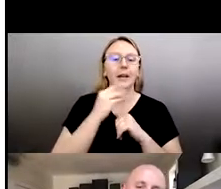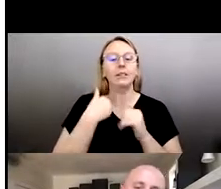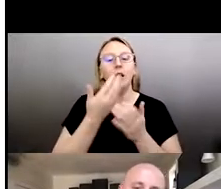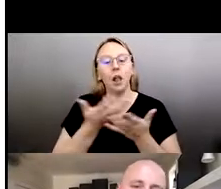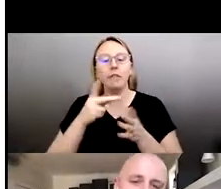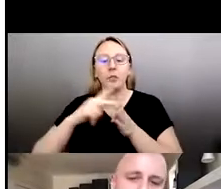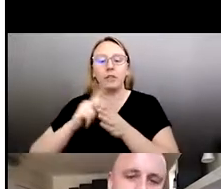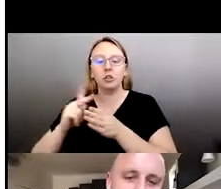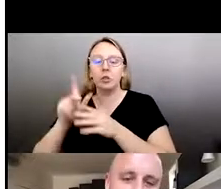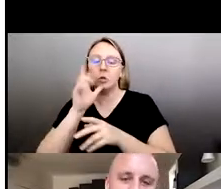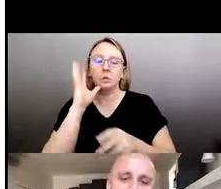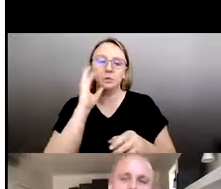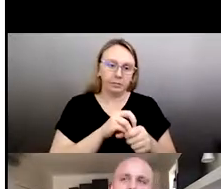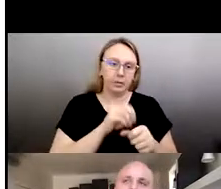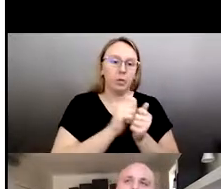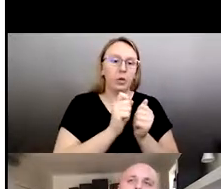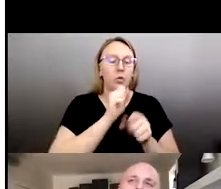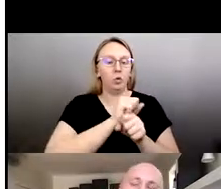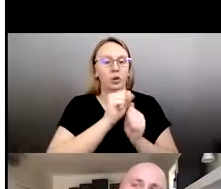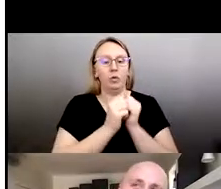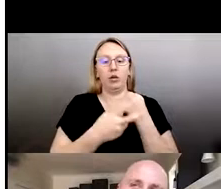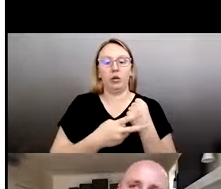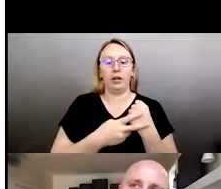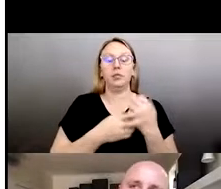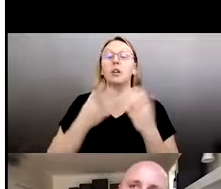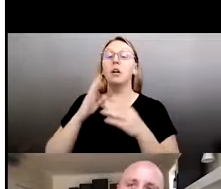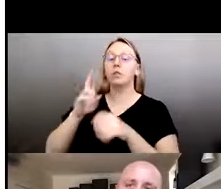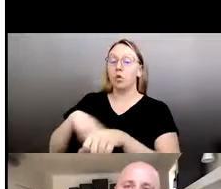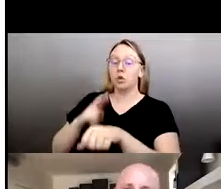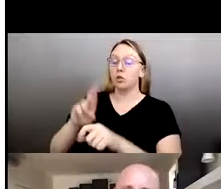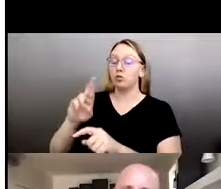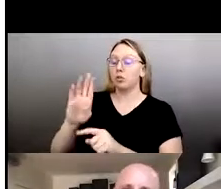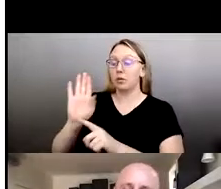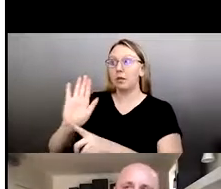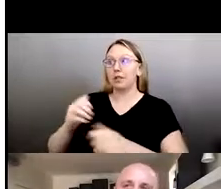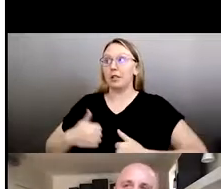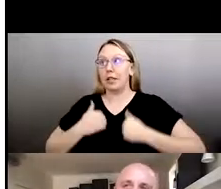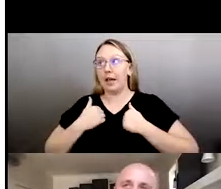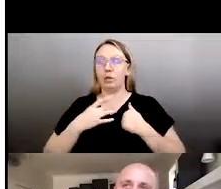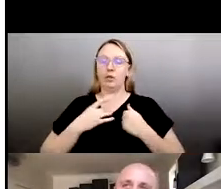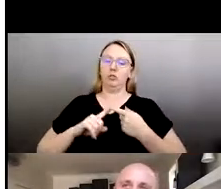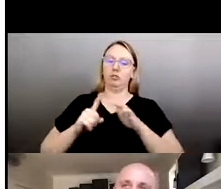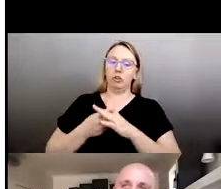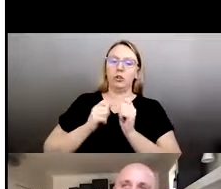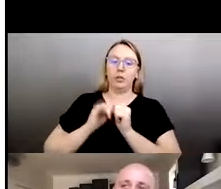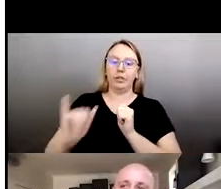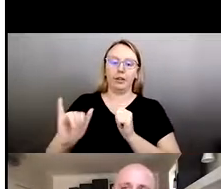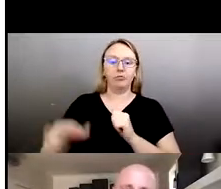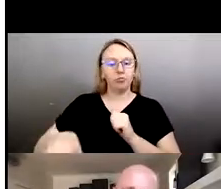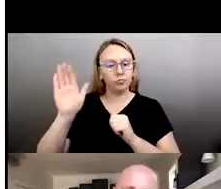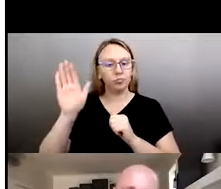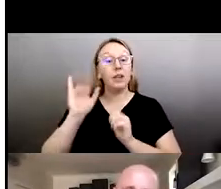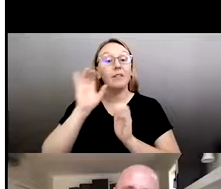But to go back to the story of Roger Brown's life, we always like to start with his childhood when we introduce him. And so this is a photo of Roger when he